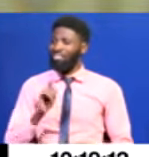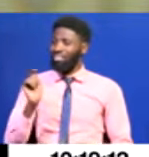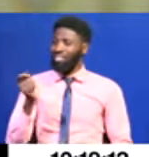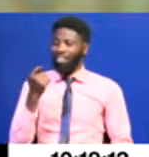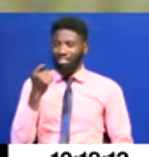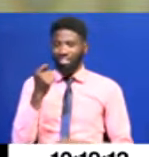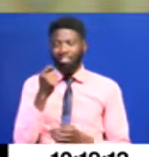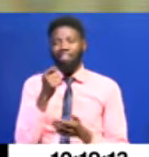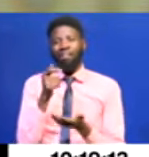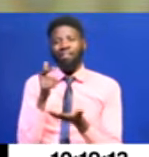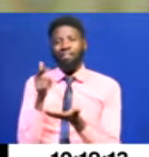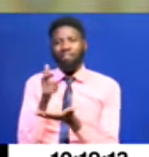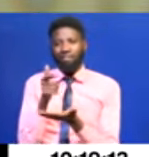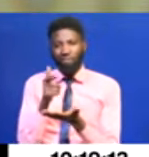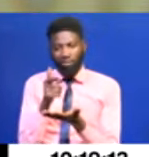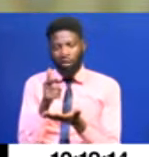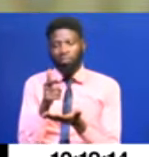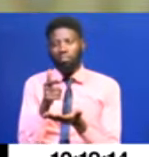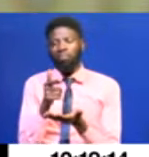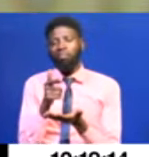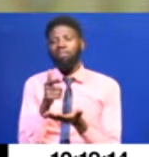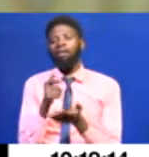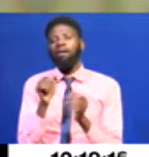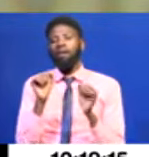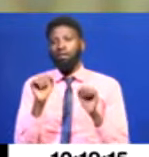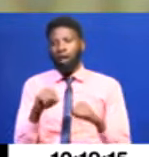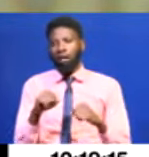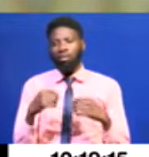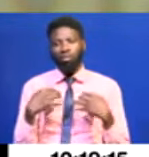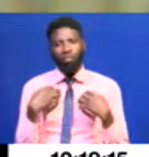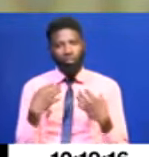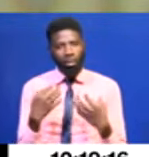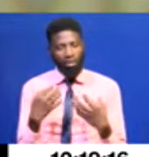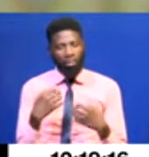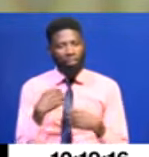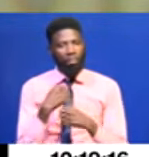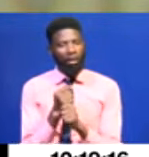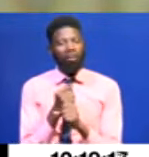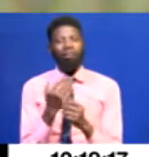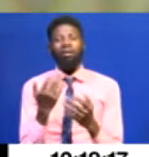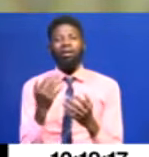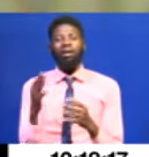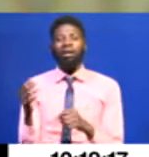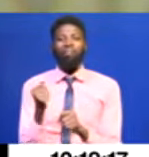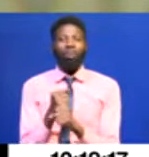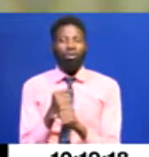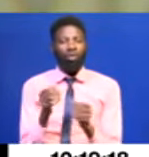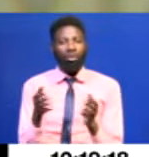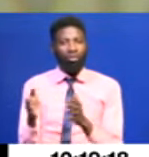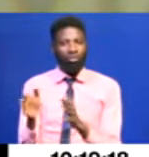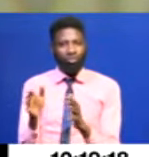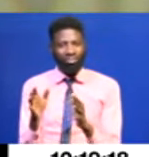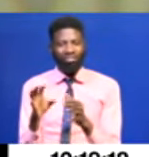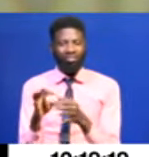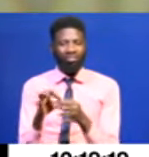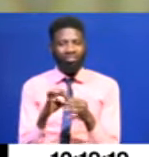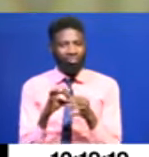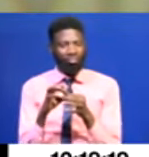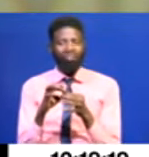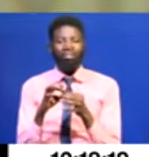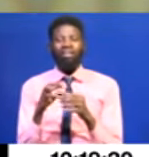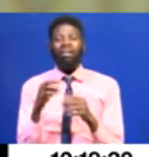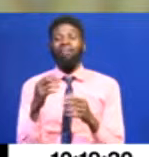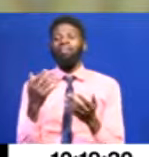creating wealth, creating employment opportunity, promoting cohesion, being able to brand our nation, and